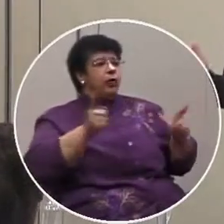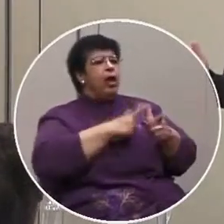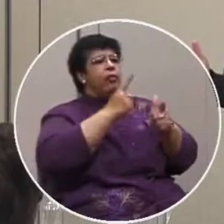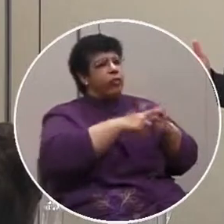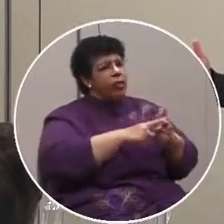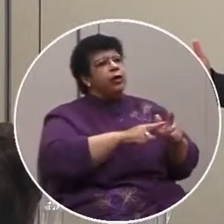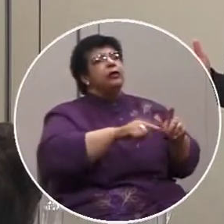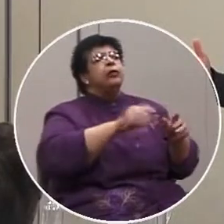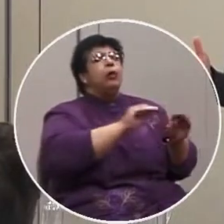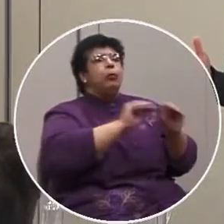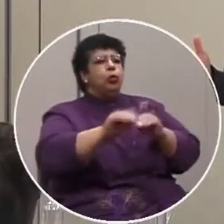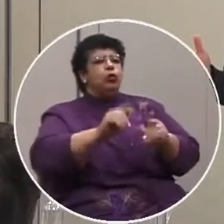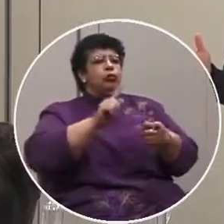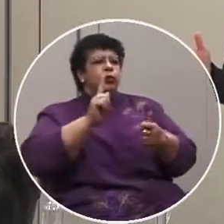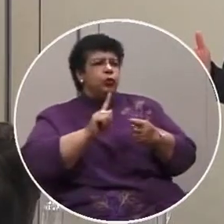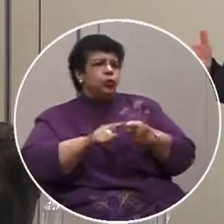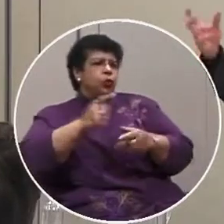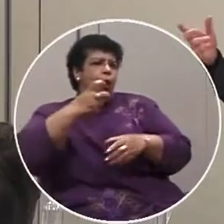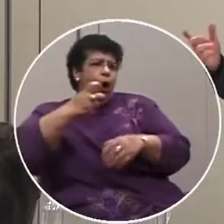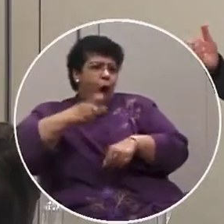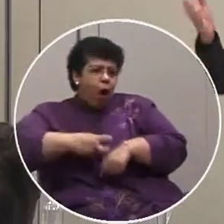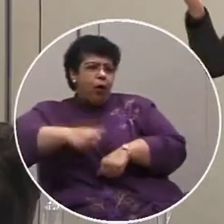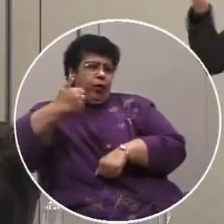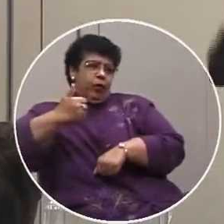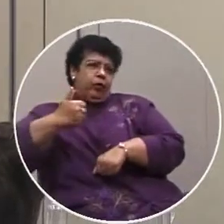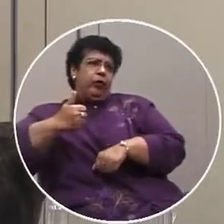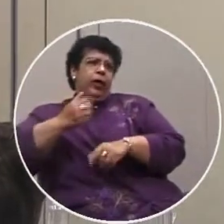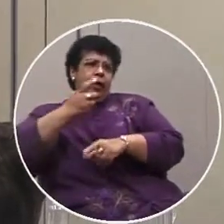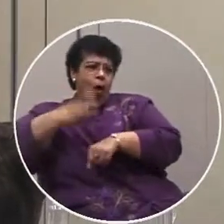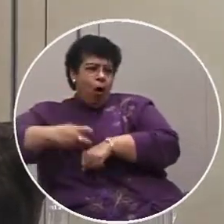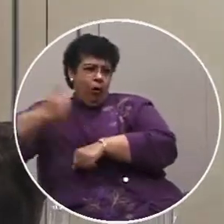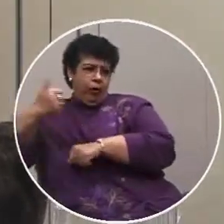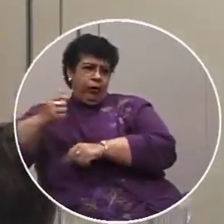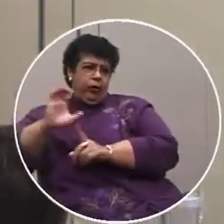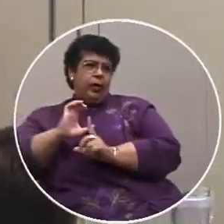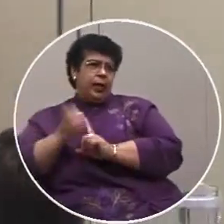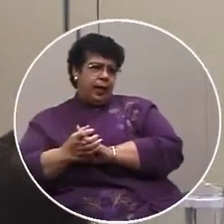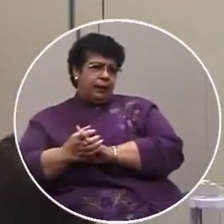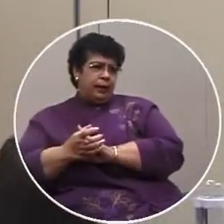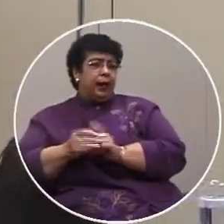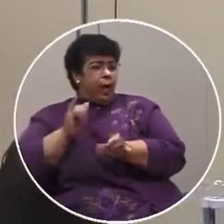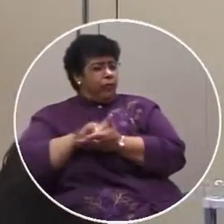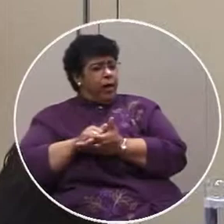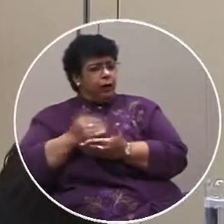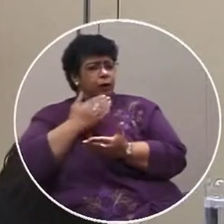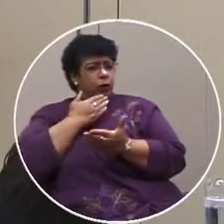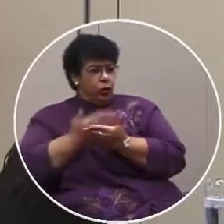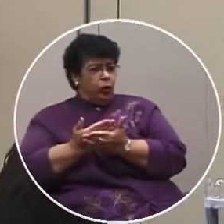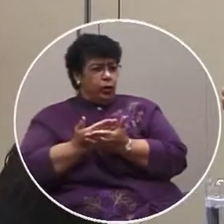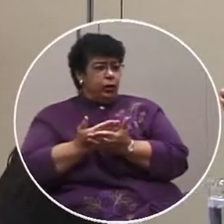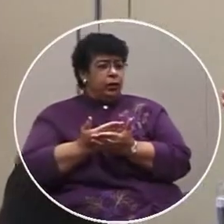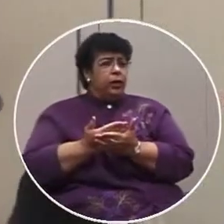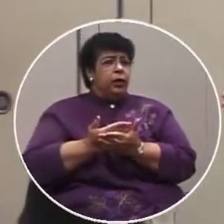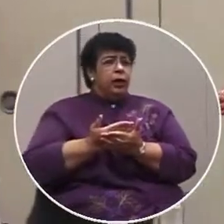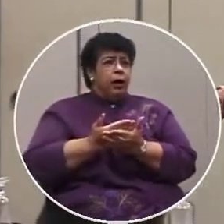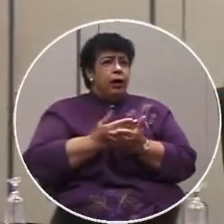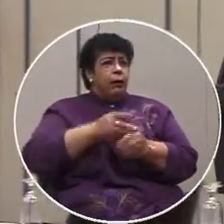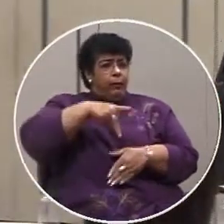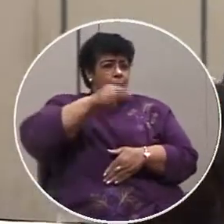harder case. I think that this is important because it's good PR with your staff. Now, ours was